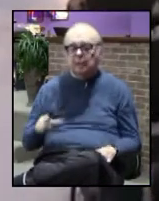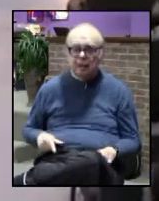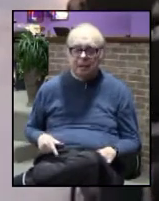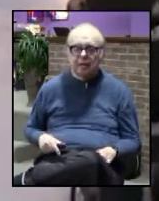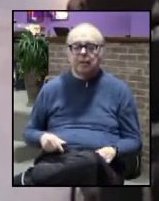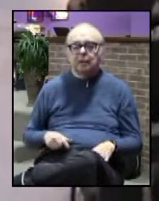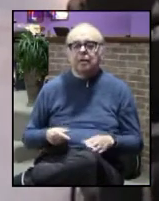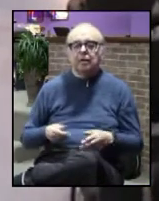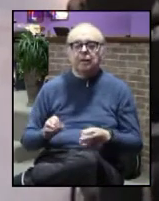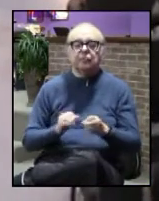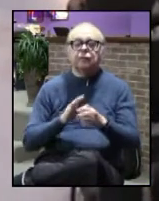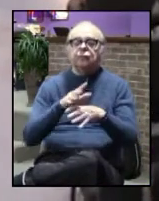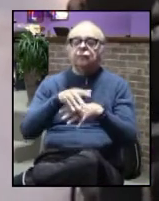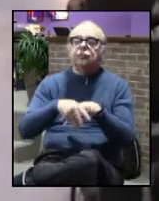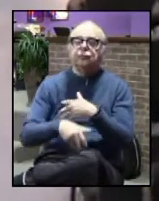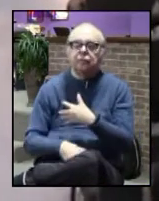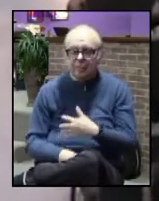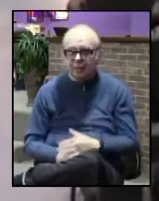it run over.